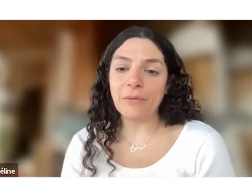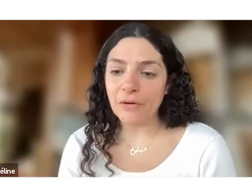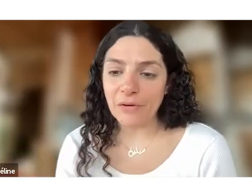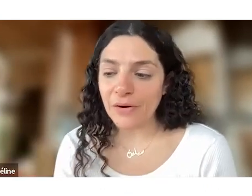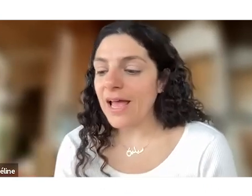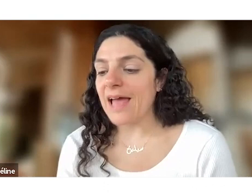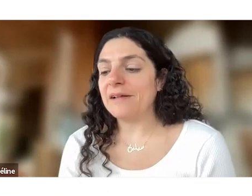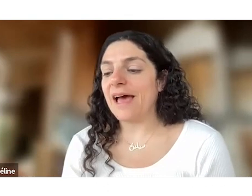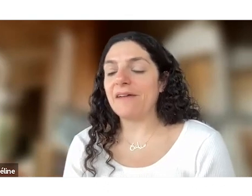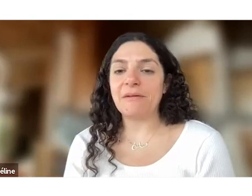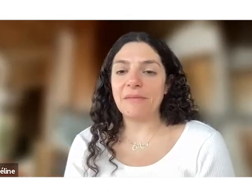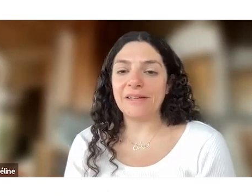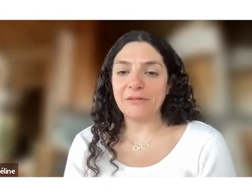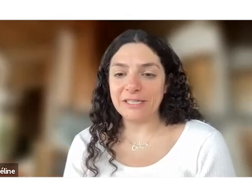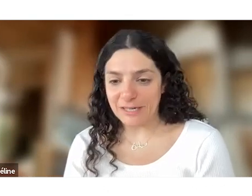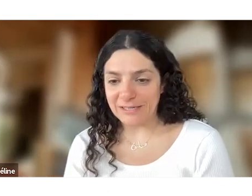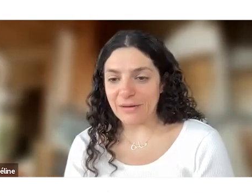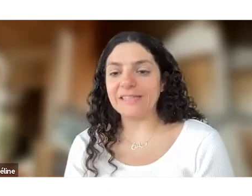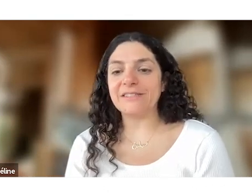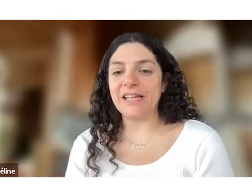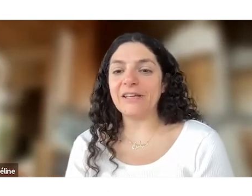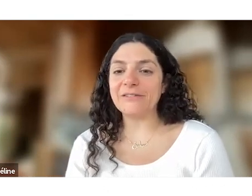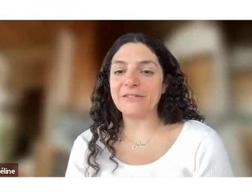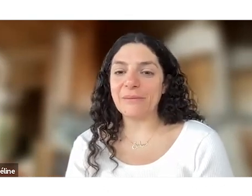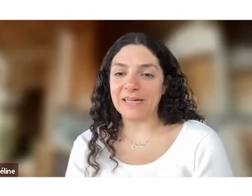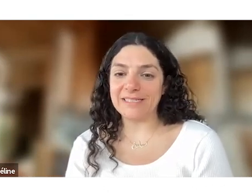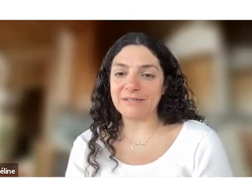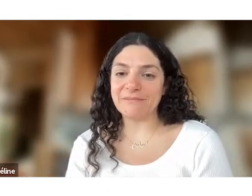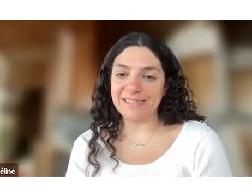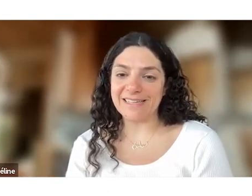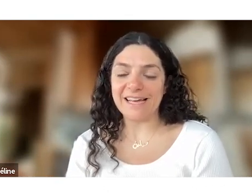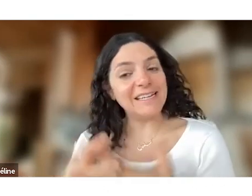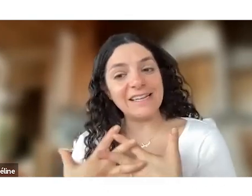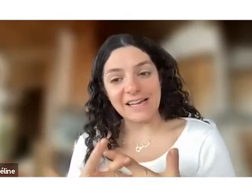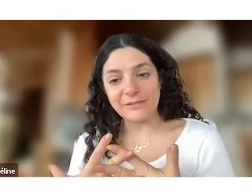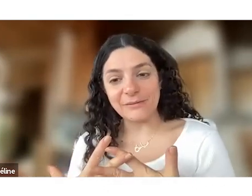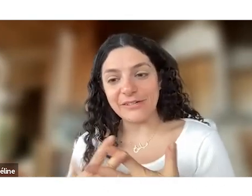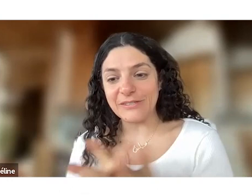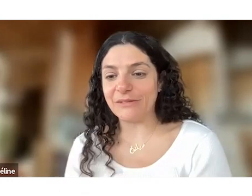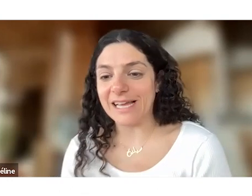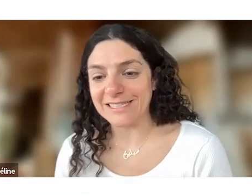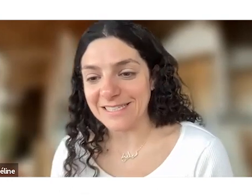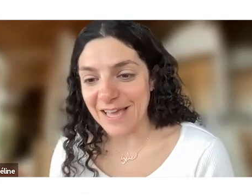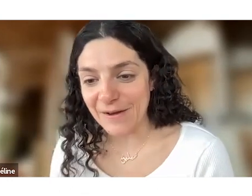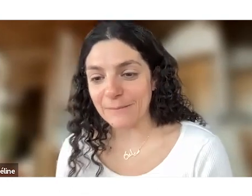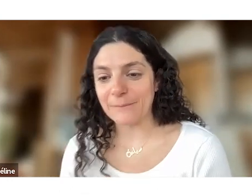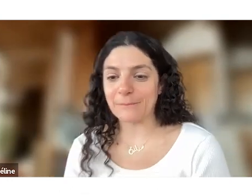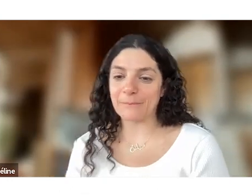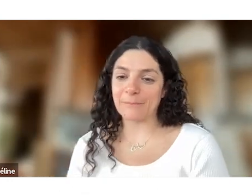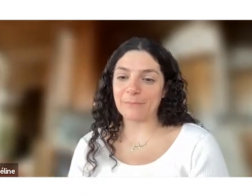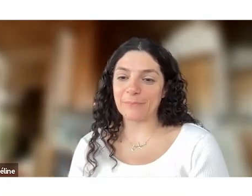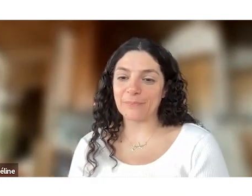your employer and have them make a donation as well. So thank you so much, Maytha. Any last words you would like to